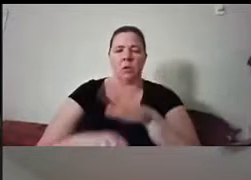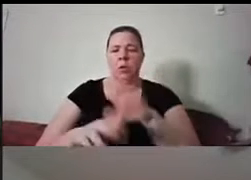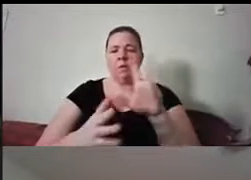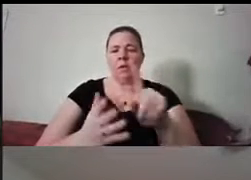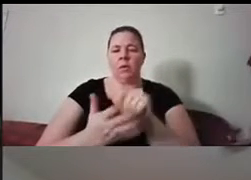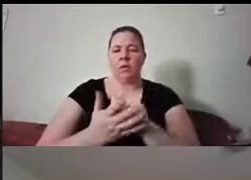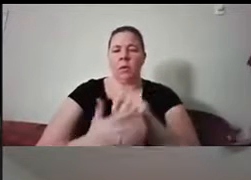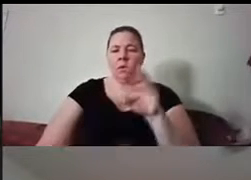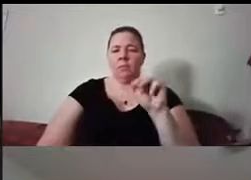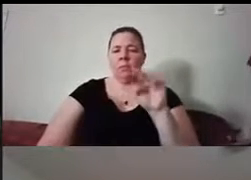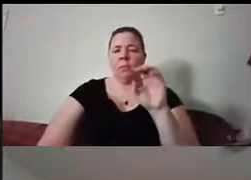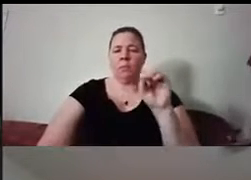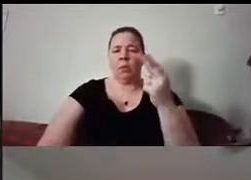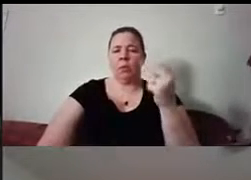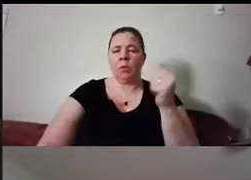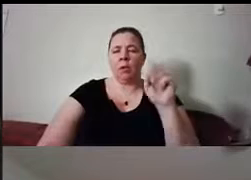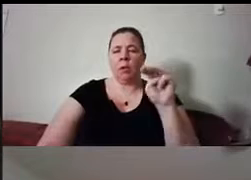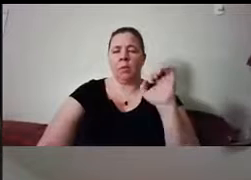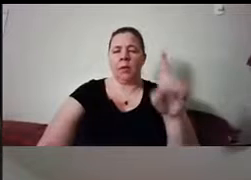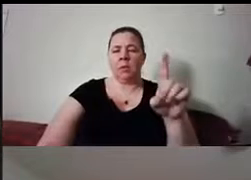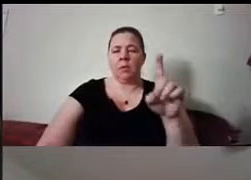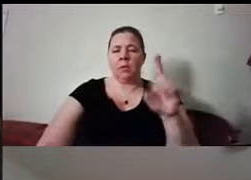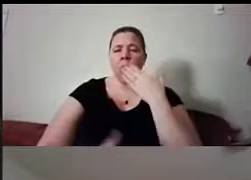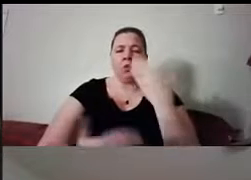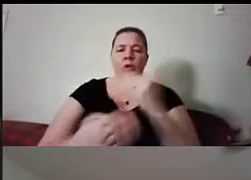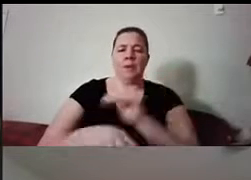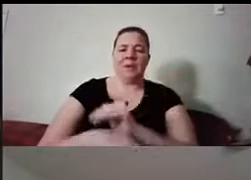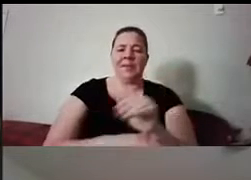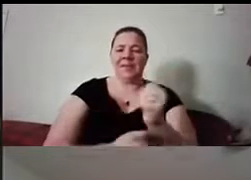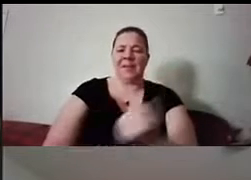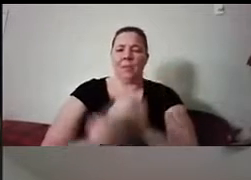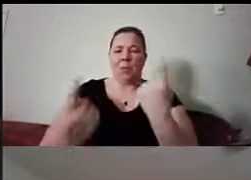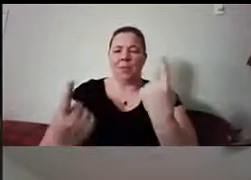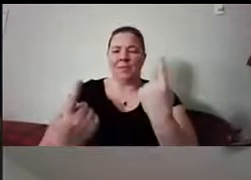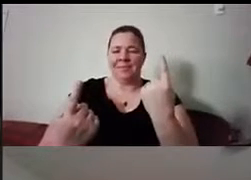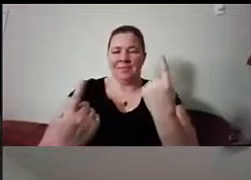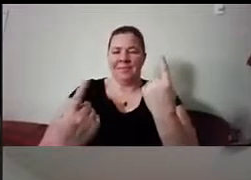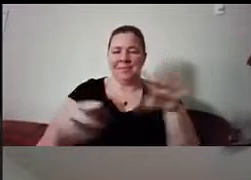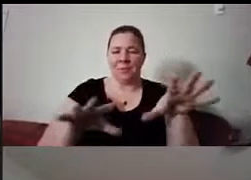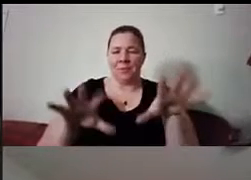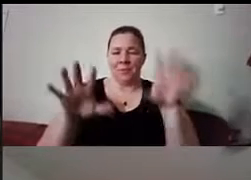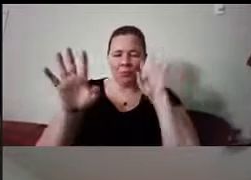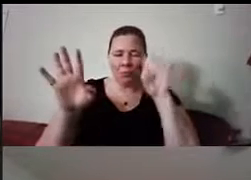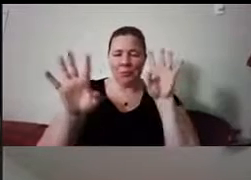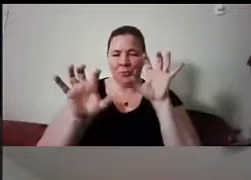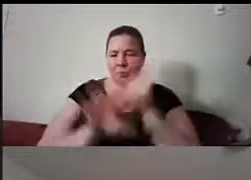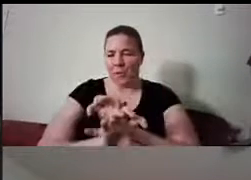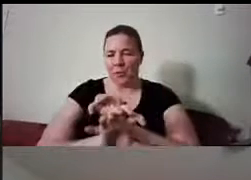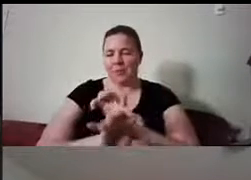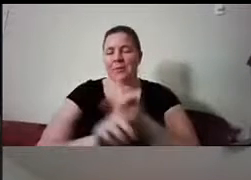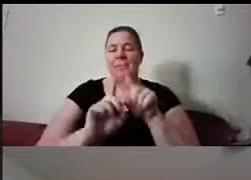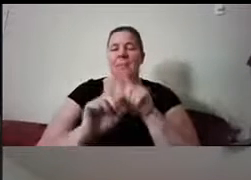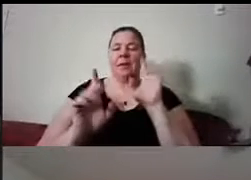Okay. Good evening, everybody. Hello, sir. How you doing? I'm doing fine.